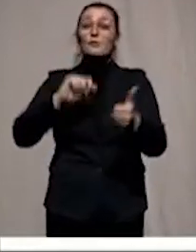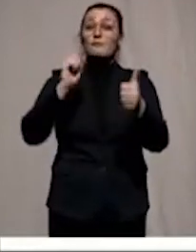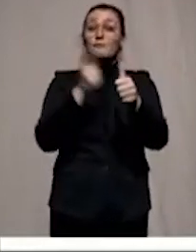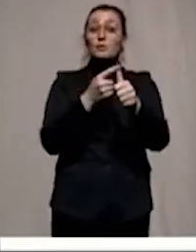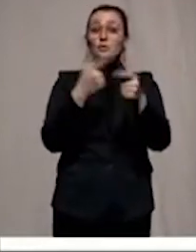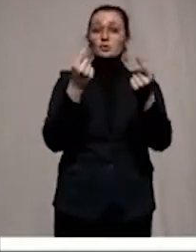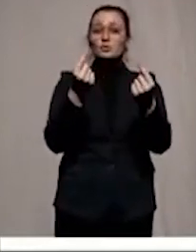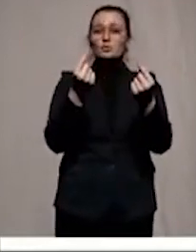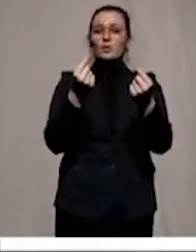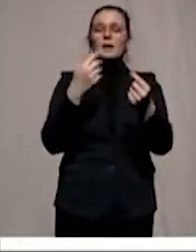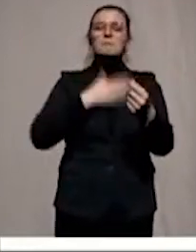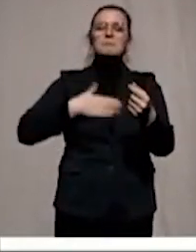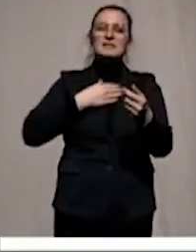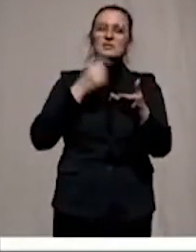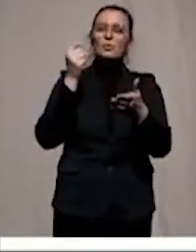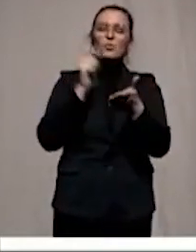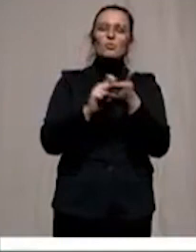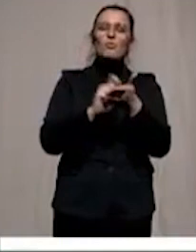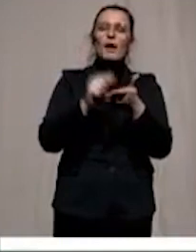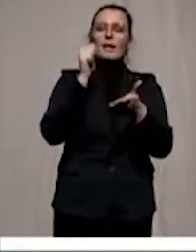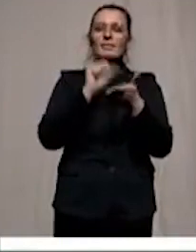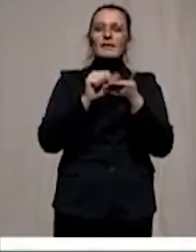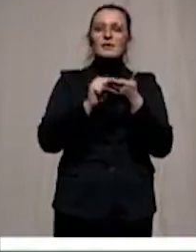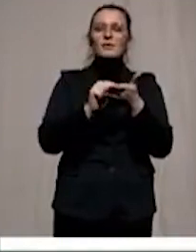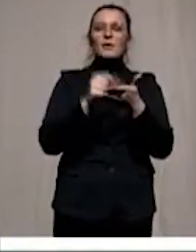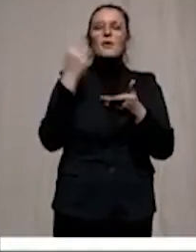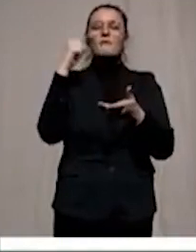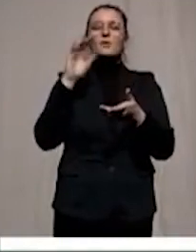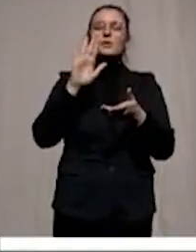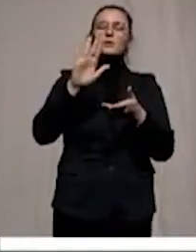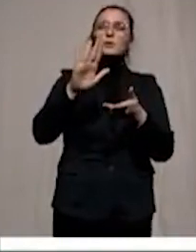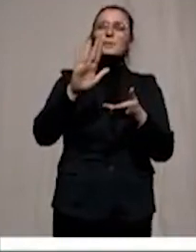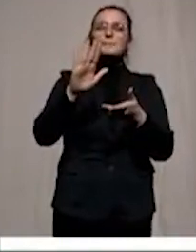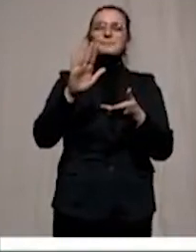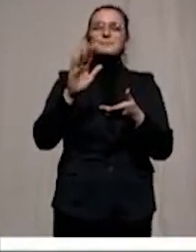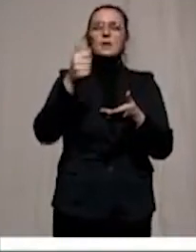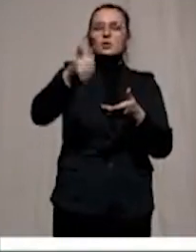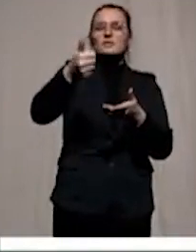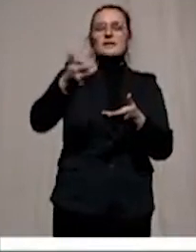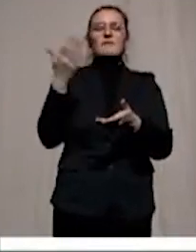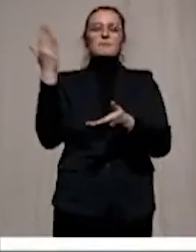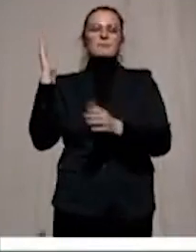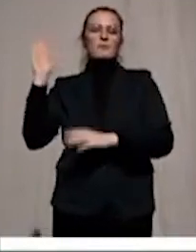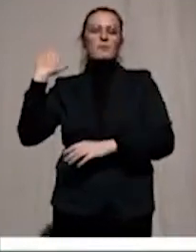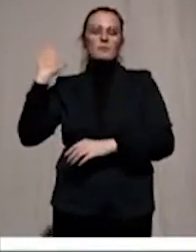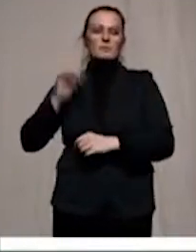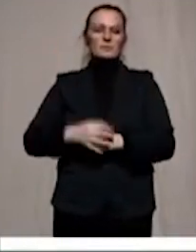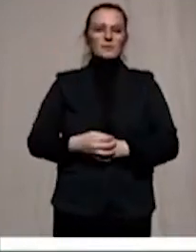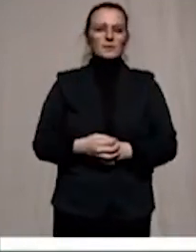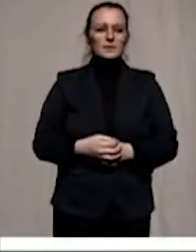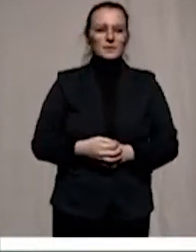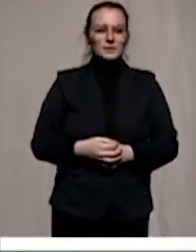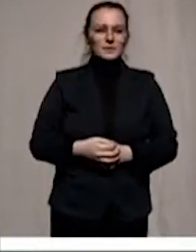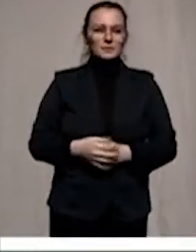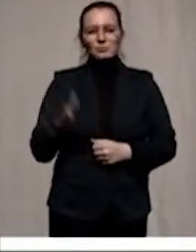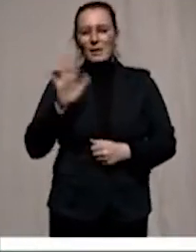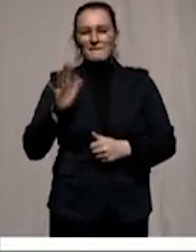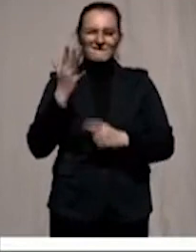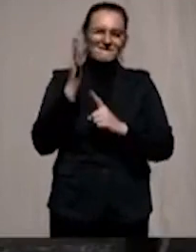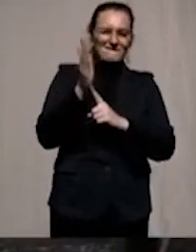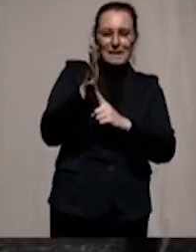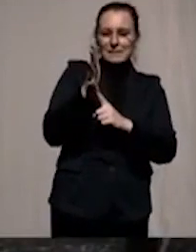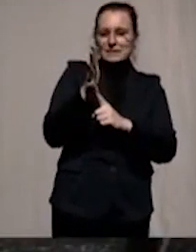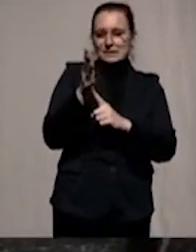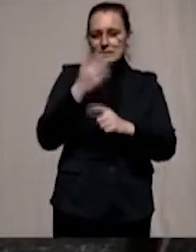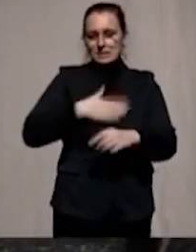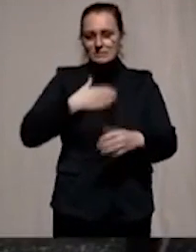going to give you about 5 minutes. Vicky, if you would just like to improvise a letter to yourself. Use the brain. Think. Wicked. Yes. And what I would like